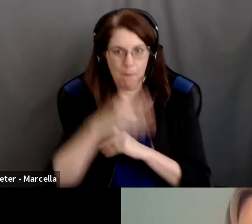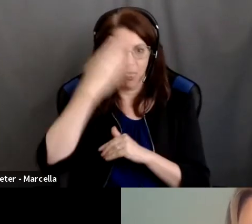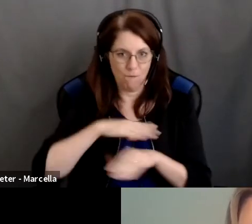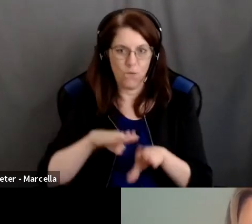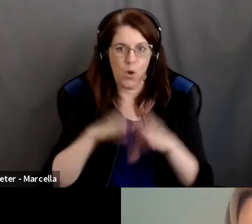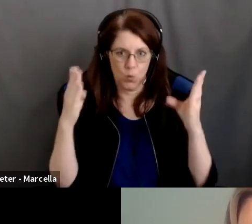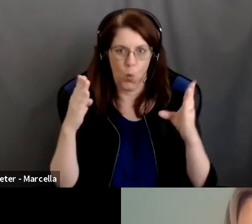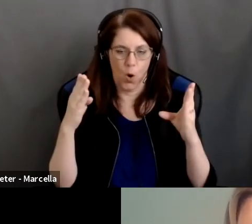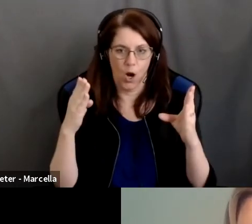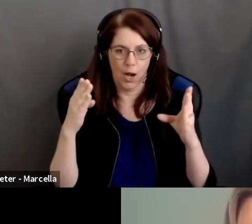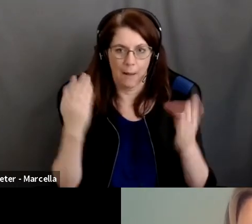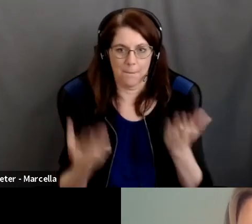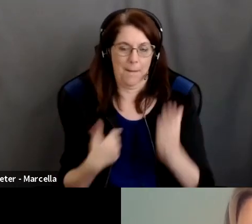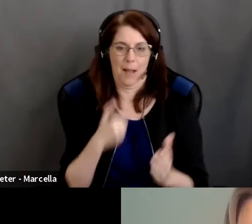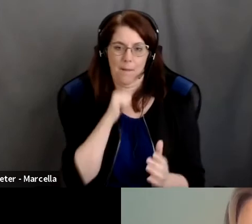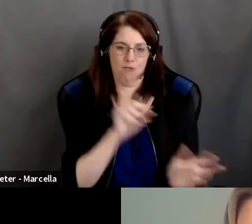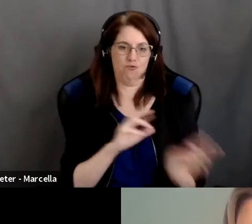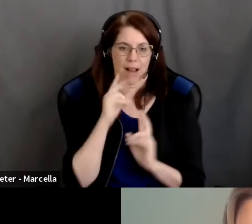that I might not be ready for.